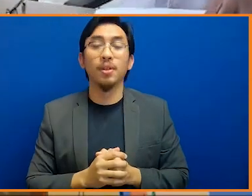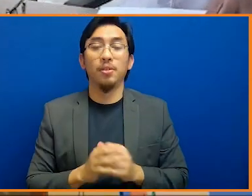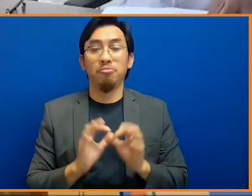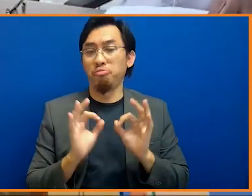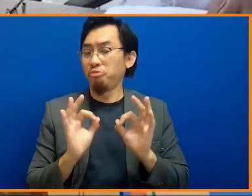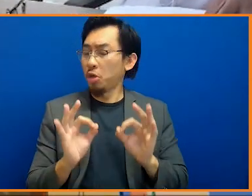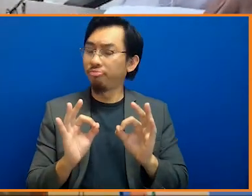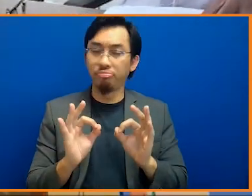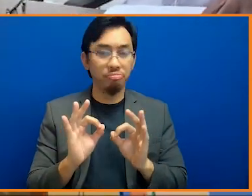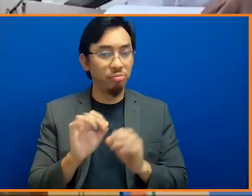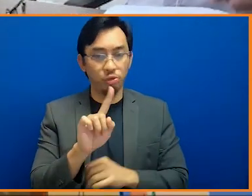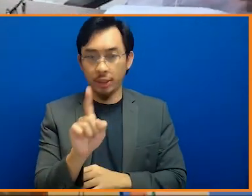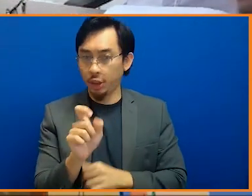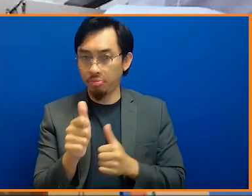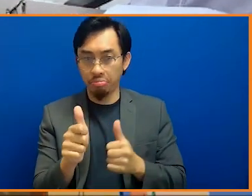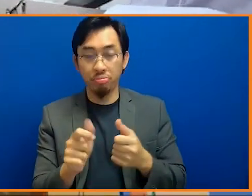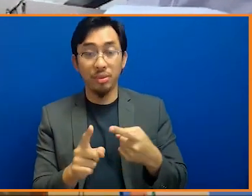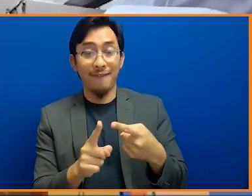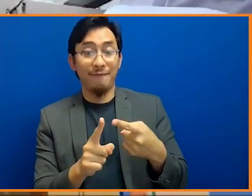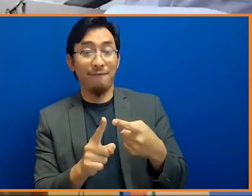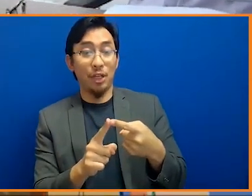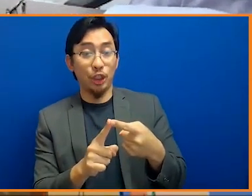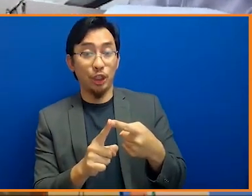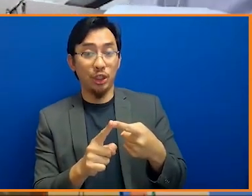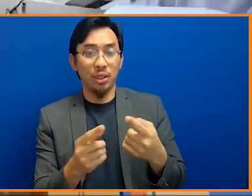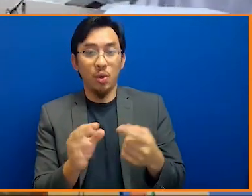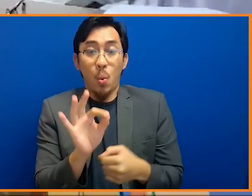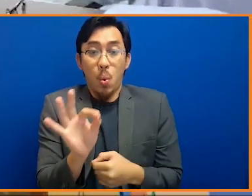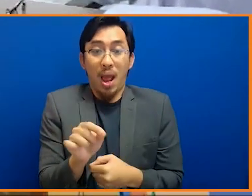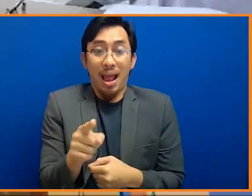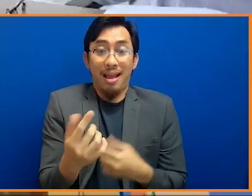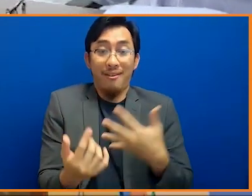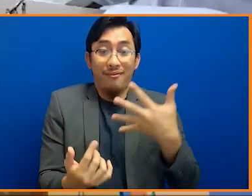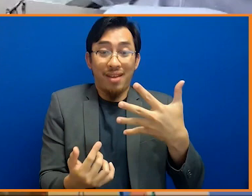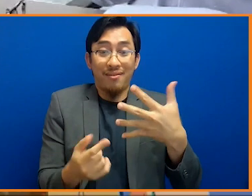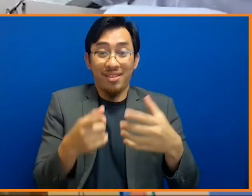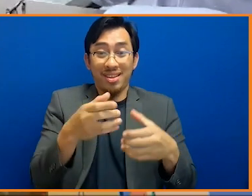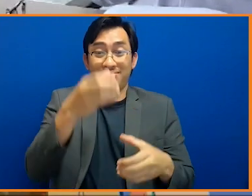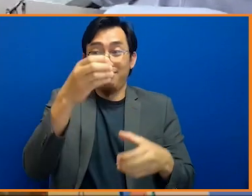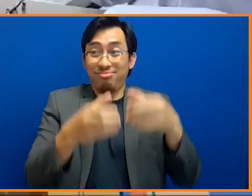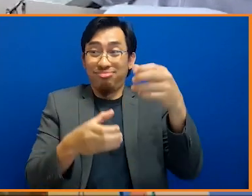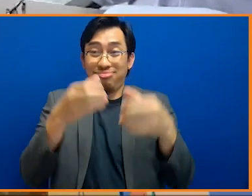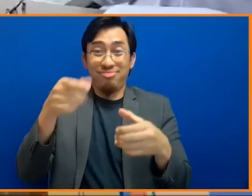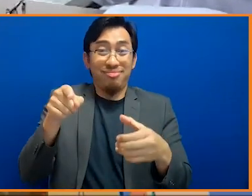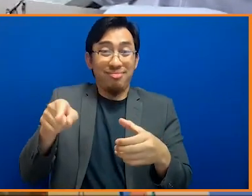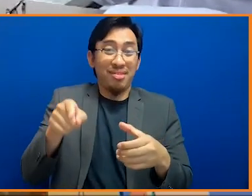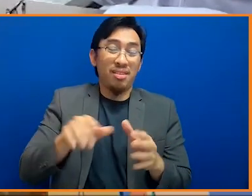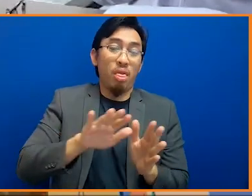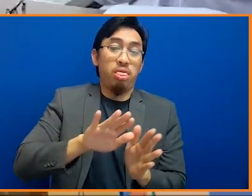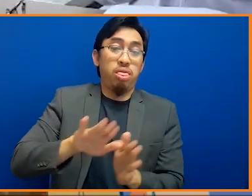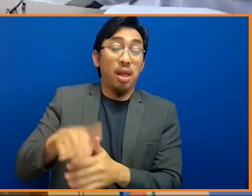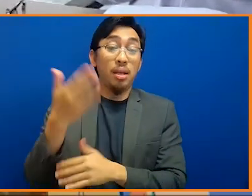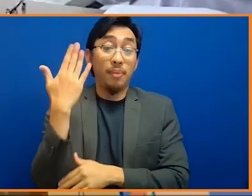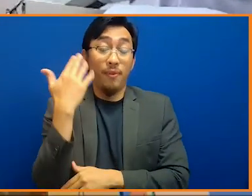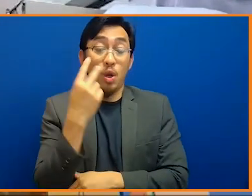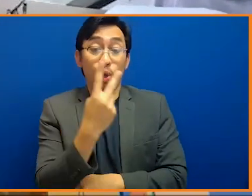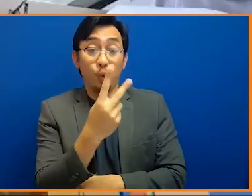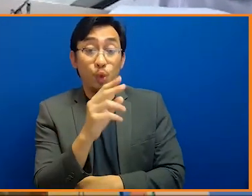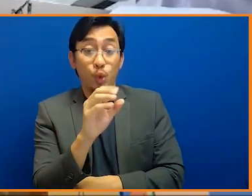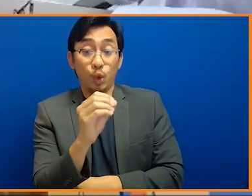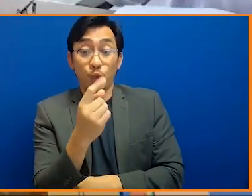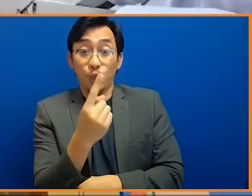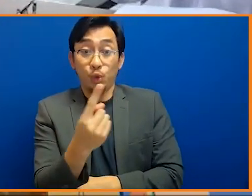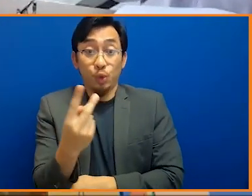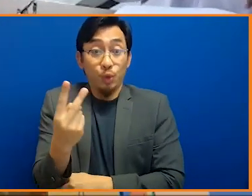Yep, thank you. Excellent questions. The first one, why the other 5 buildings were abandoned